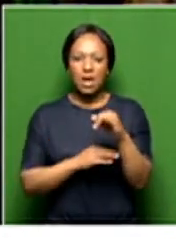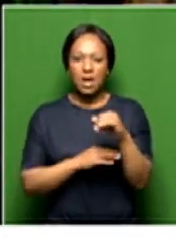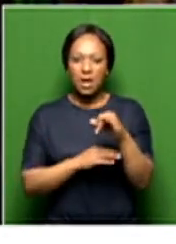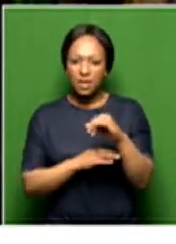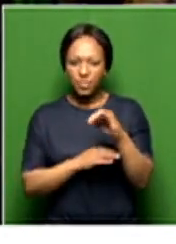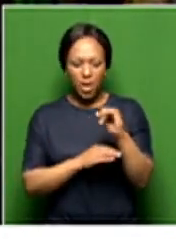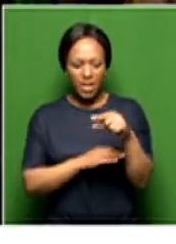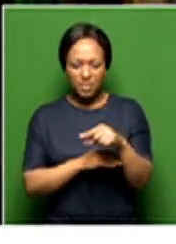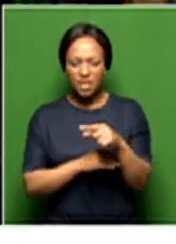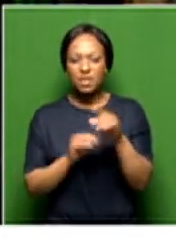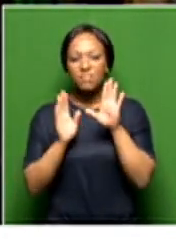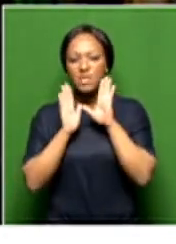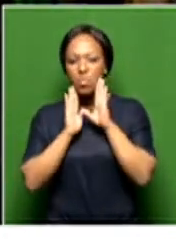Facebook.